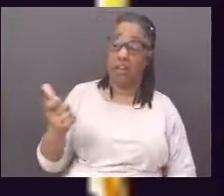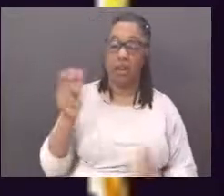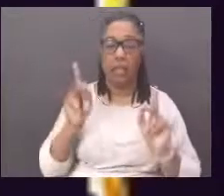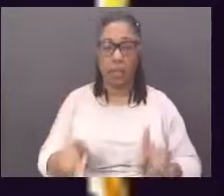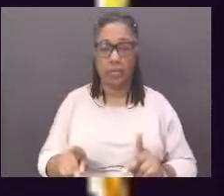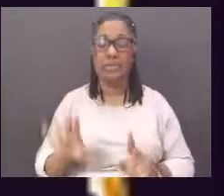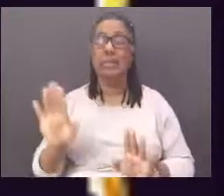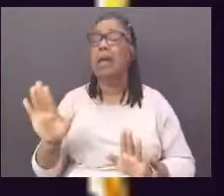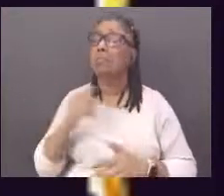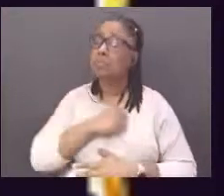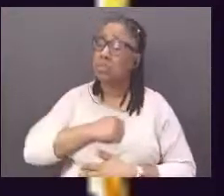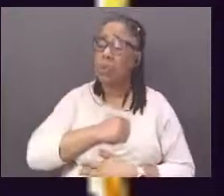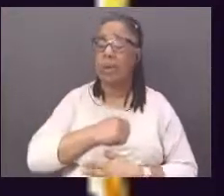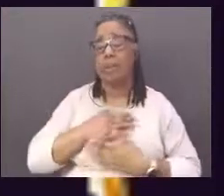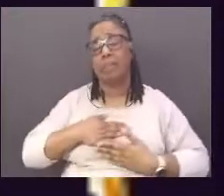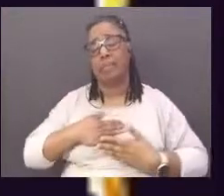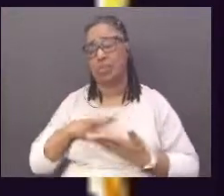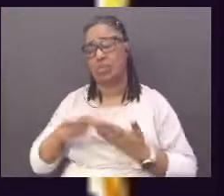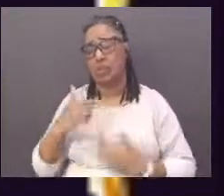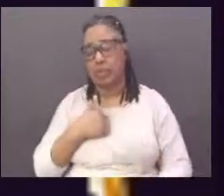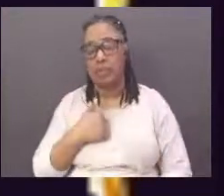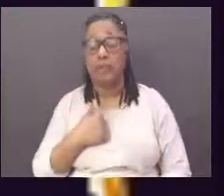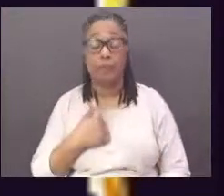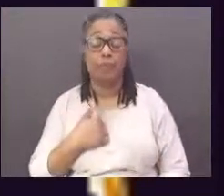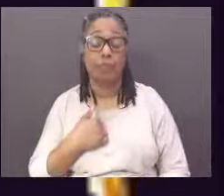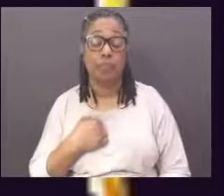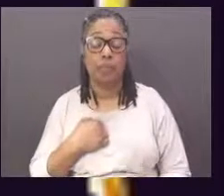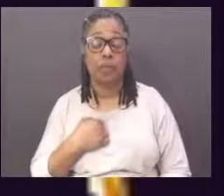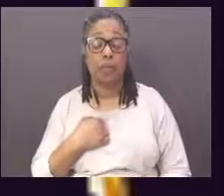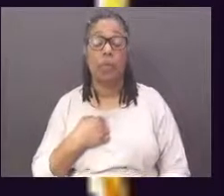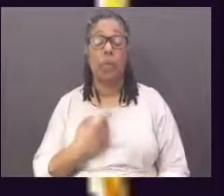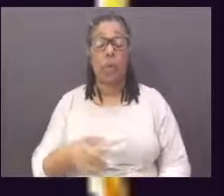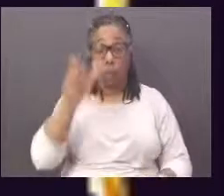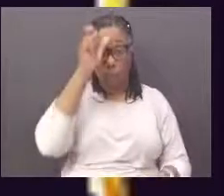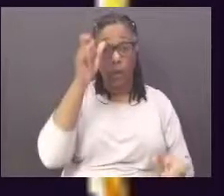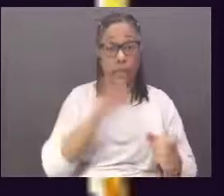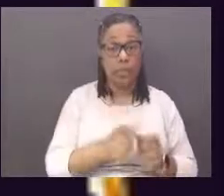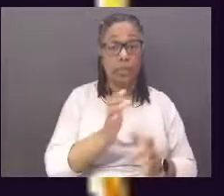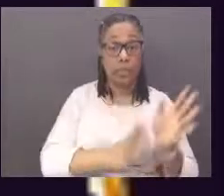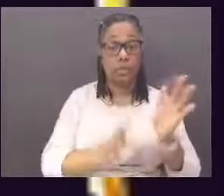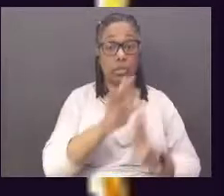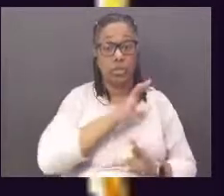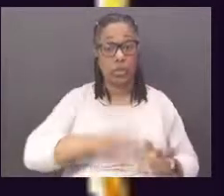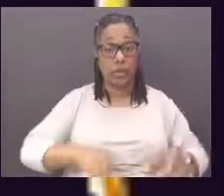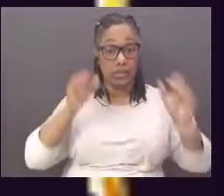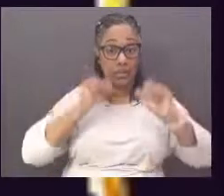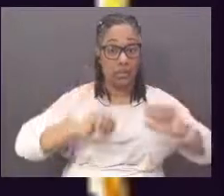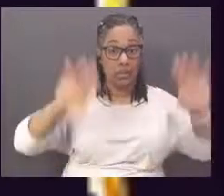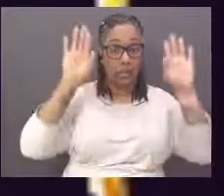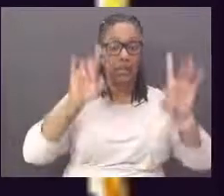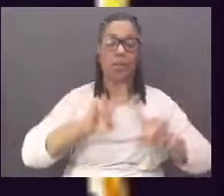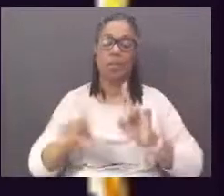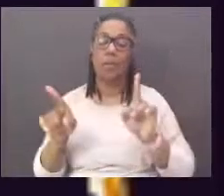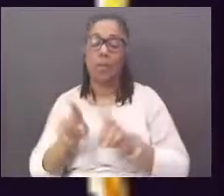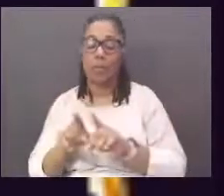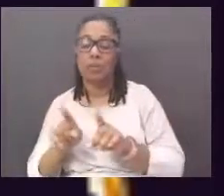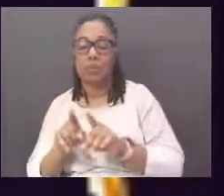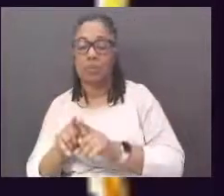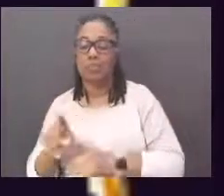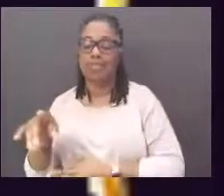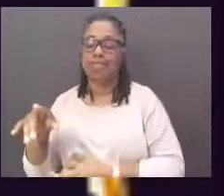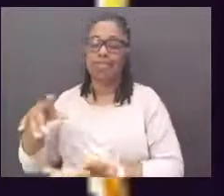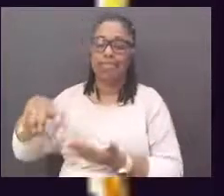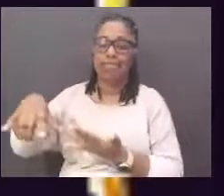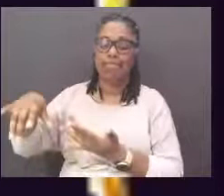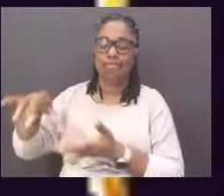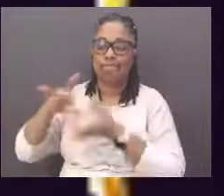we ask that you might remember the sacrifice of Jesus Christ. Thank God for salvation. Somebody say, "Just for me." He